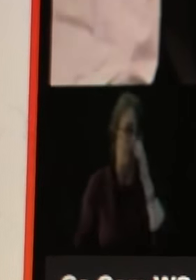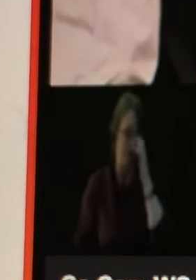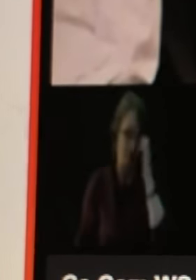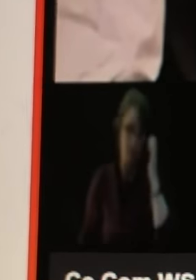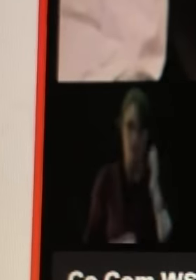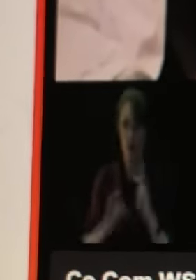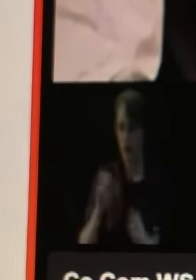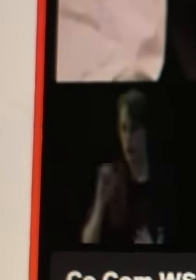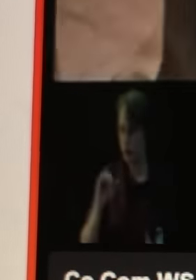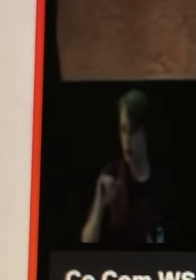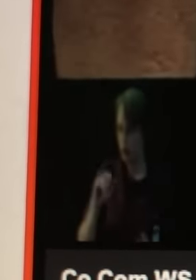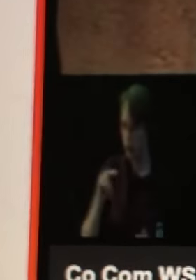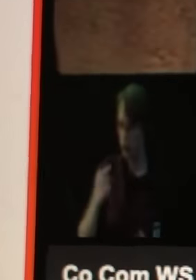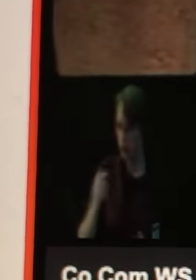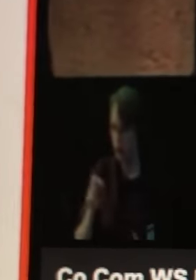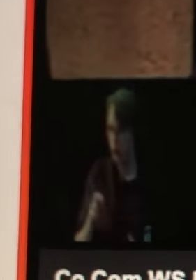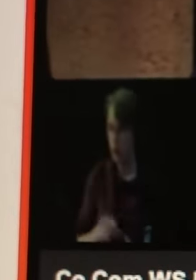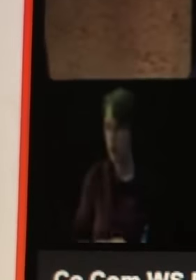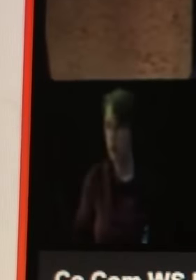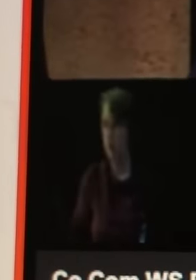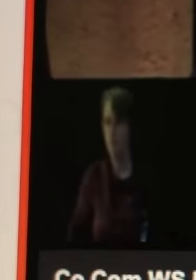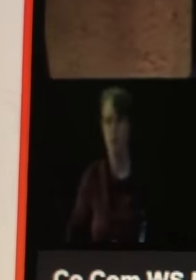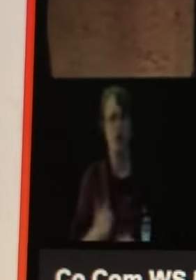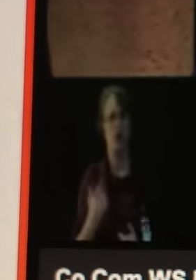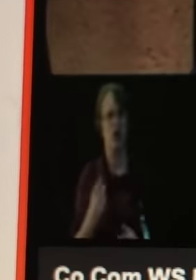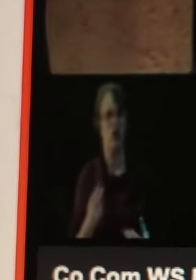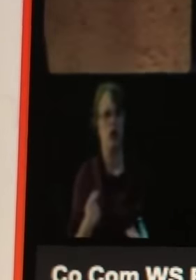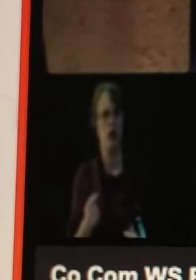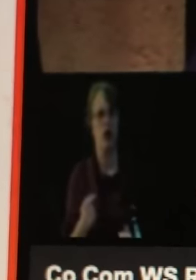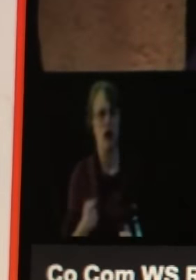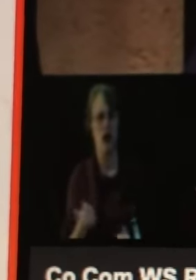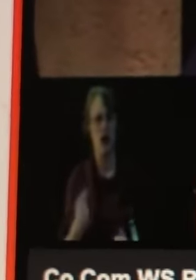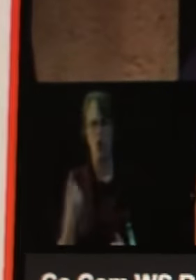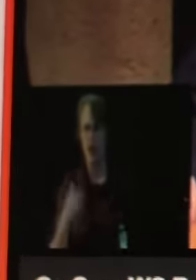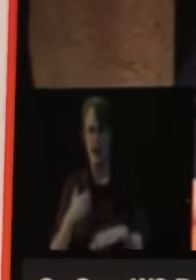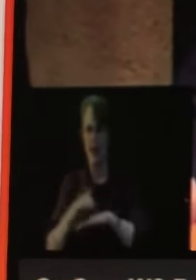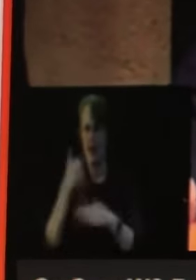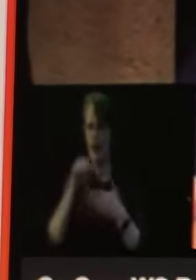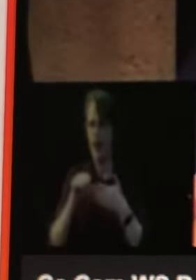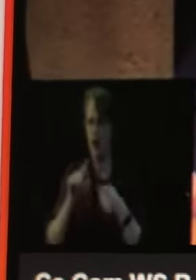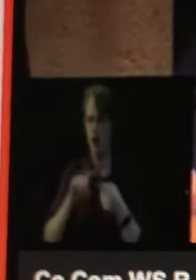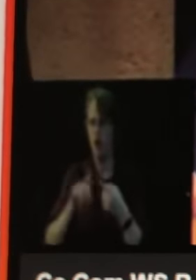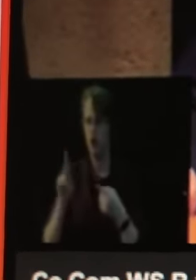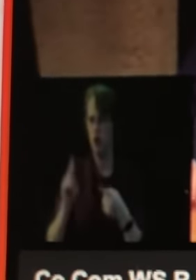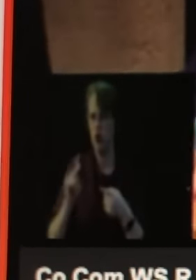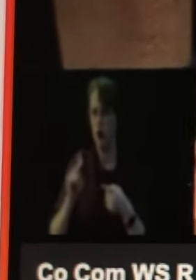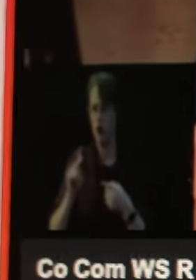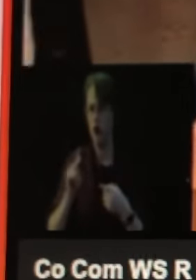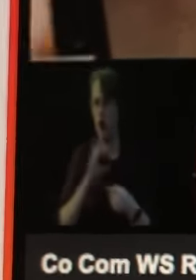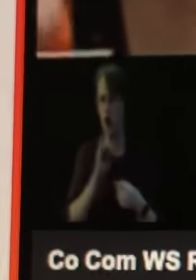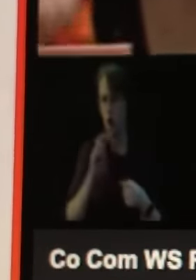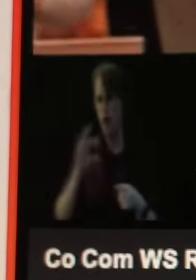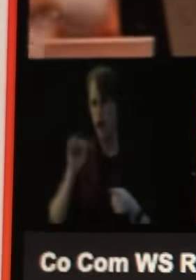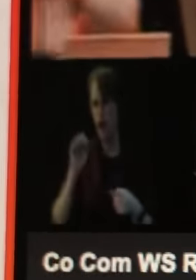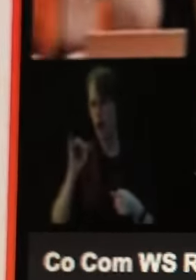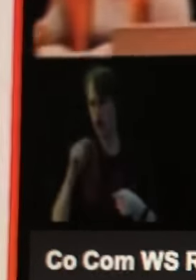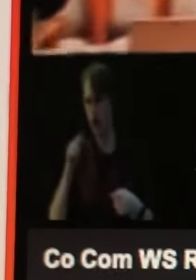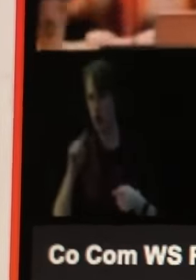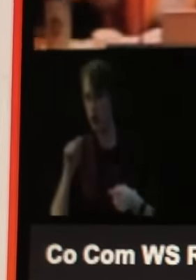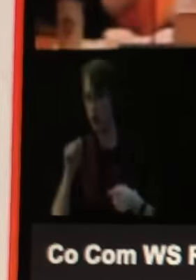Carringer. Just real quick, did anyone send a letter to the city of Knox for Town of Farragut yet? I drafted